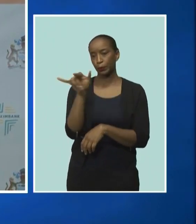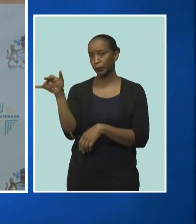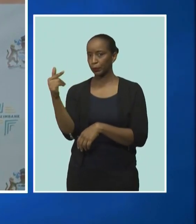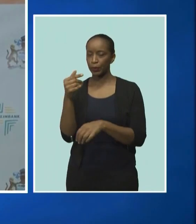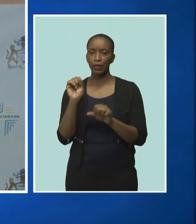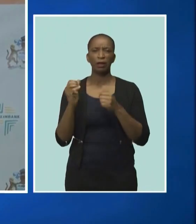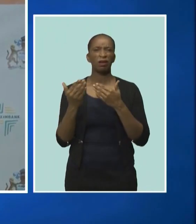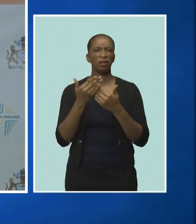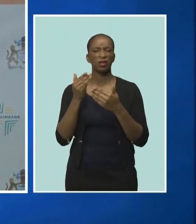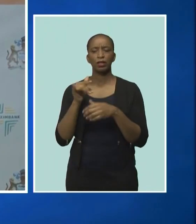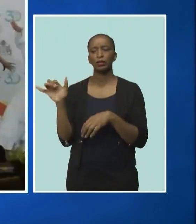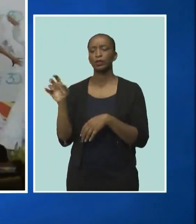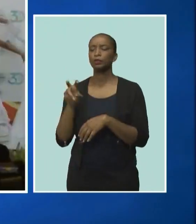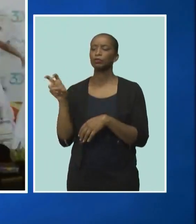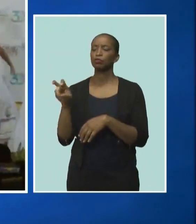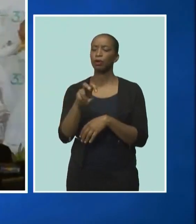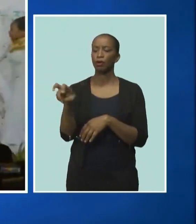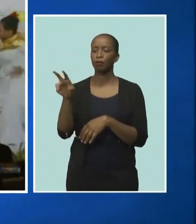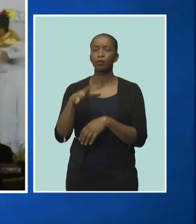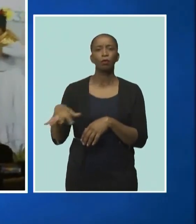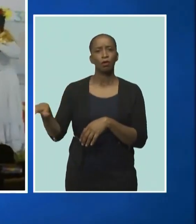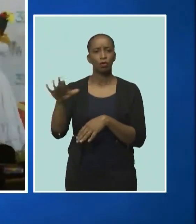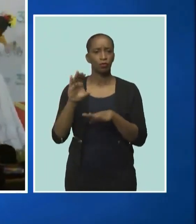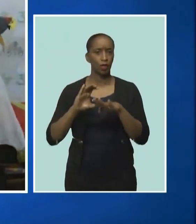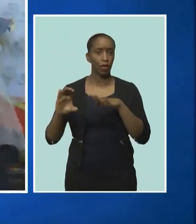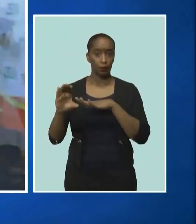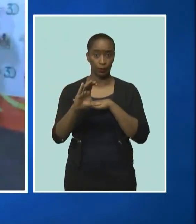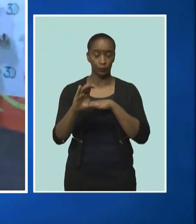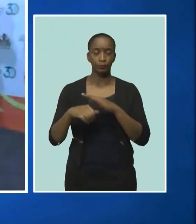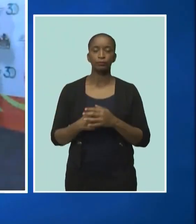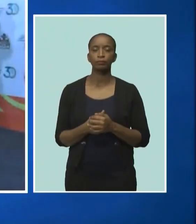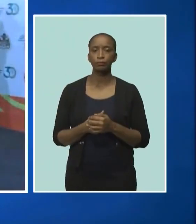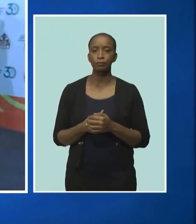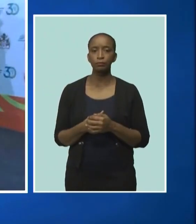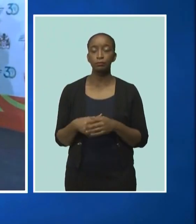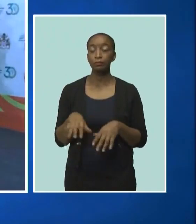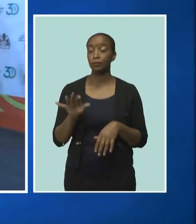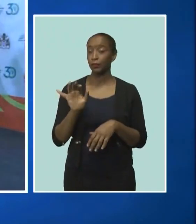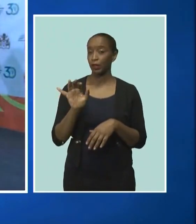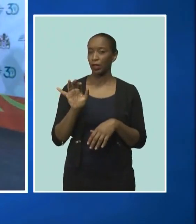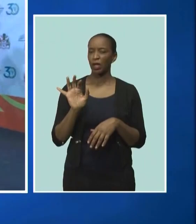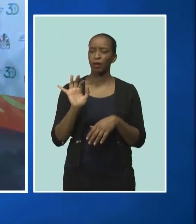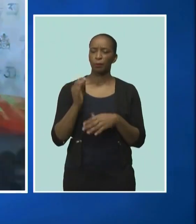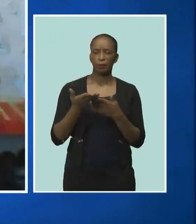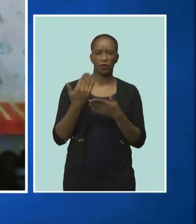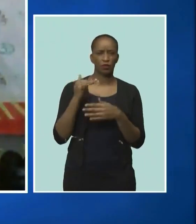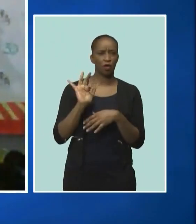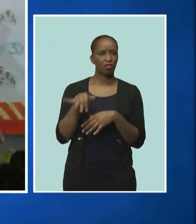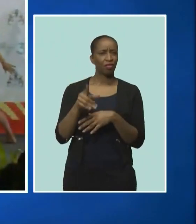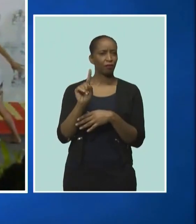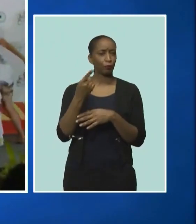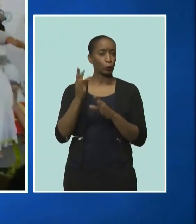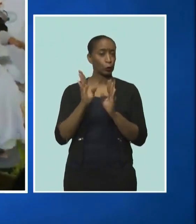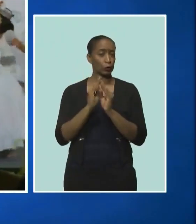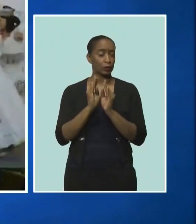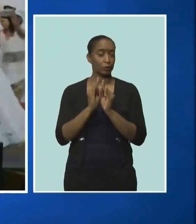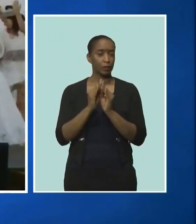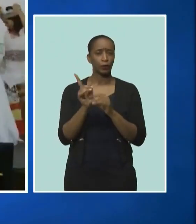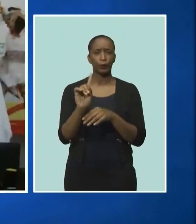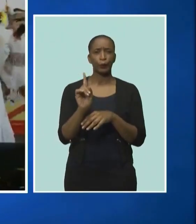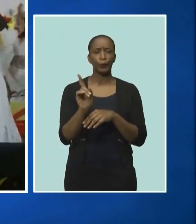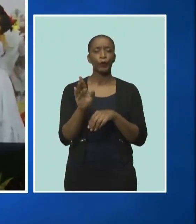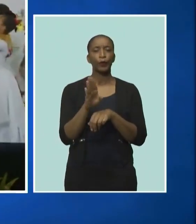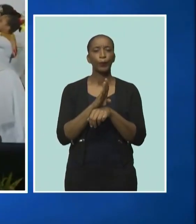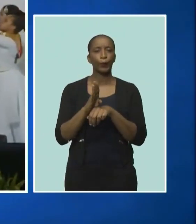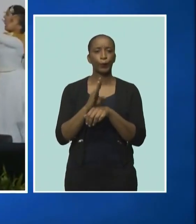your hands now. The inaugural Africa-Caribbean Trade and Investment Forum was held in Barbados last year. Kishmar